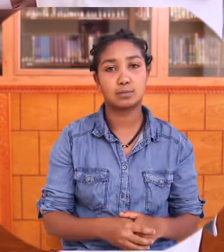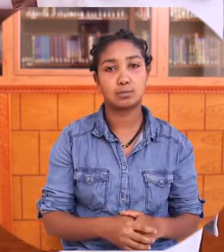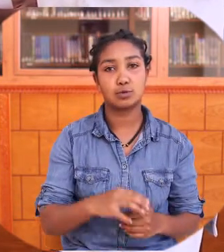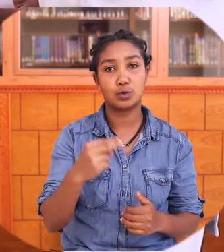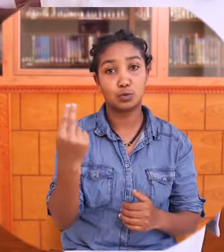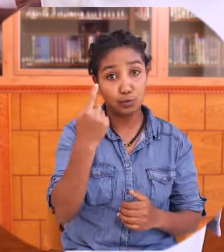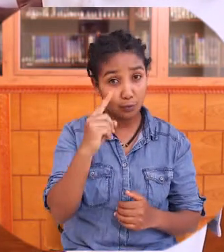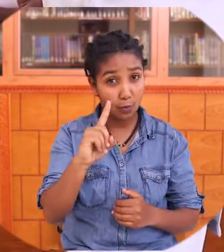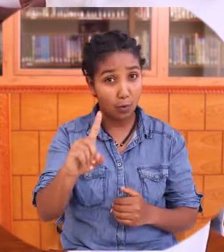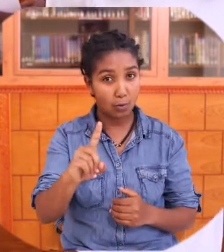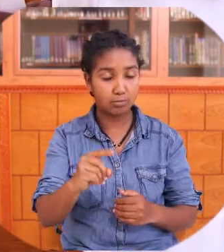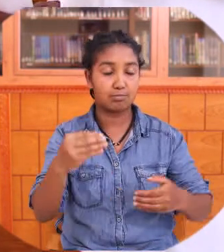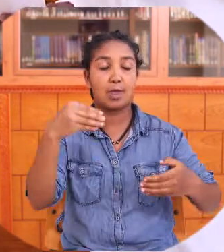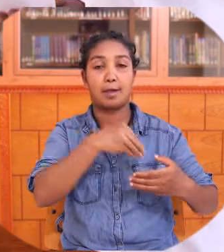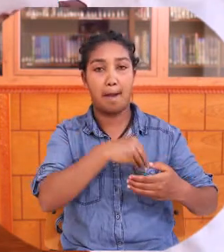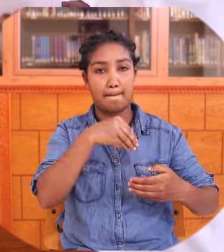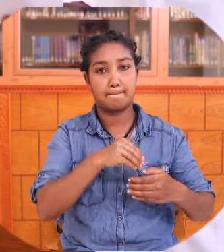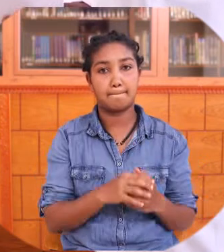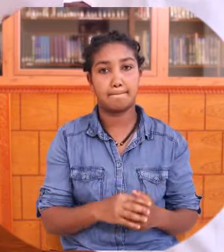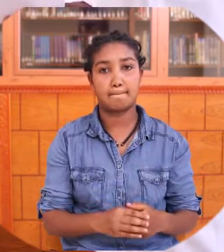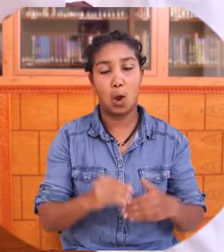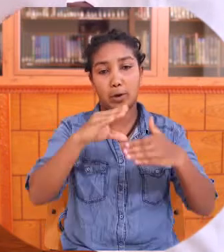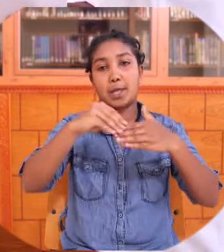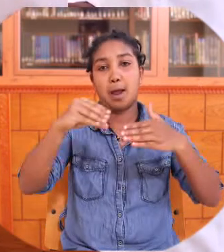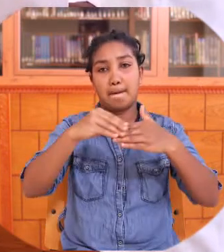used for income.